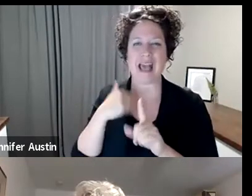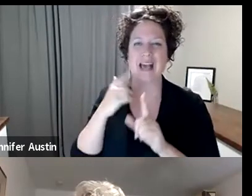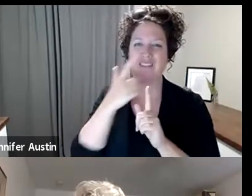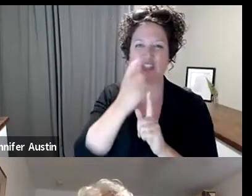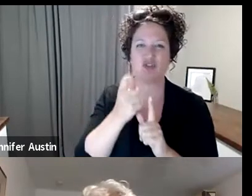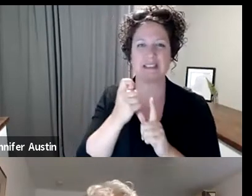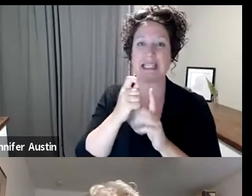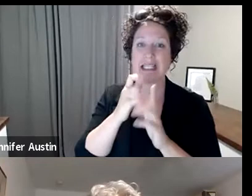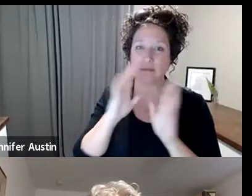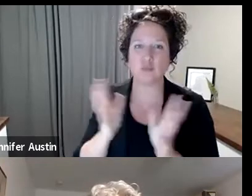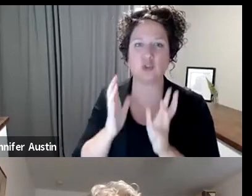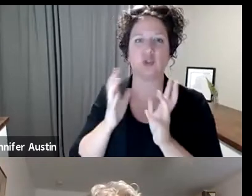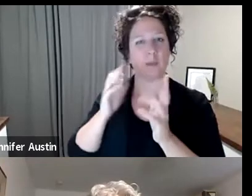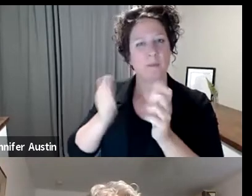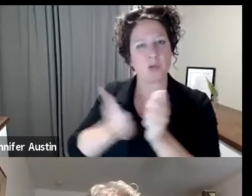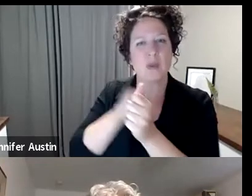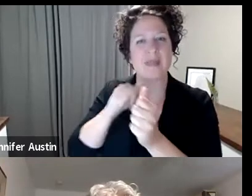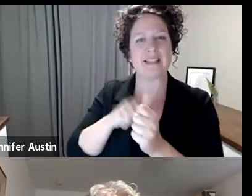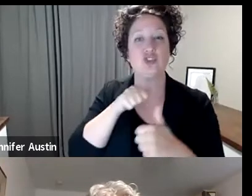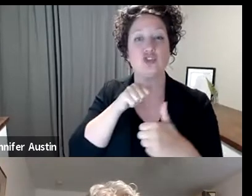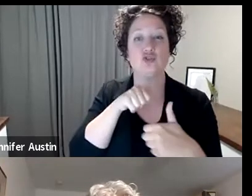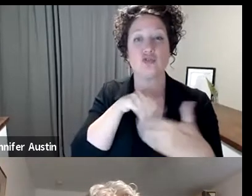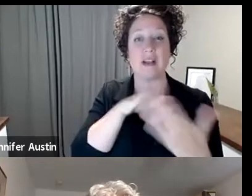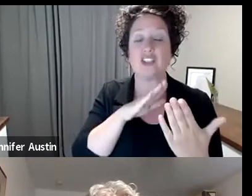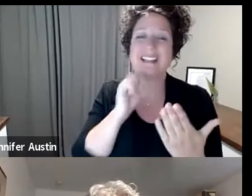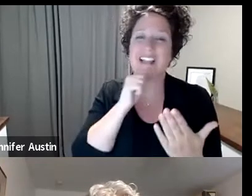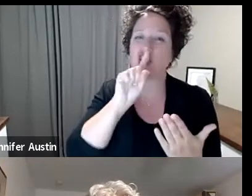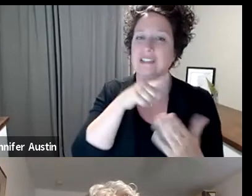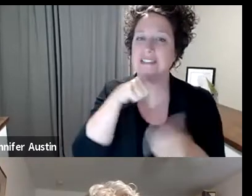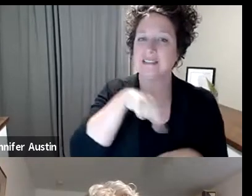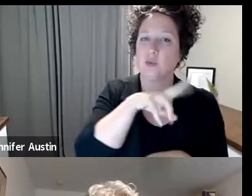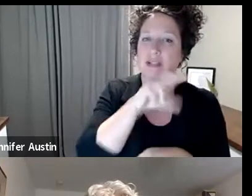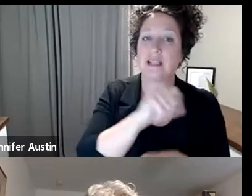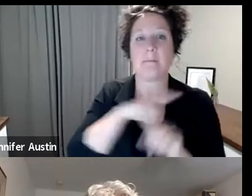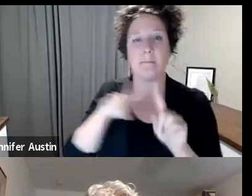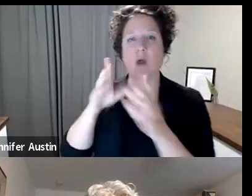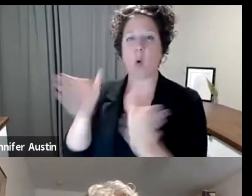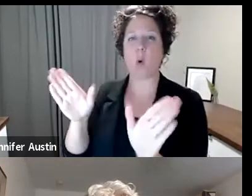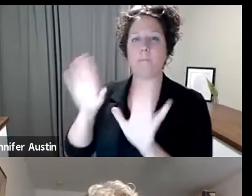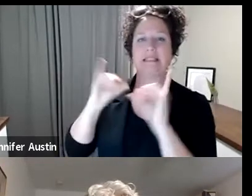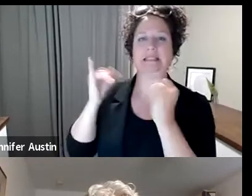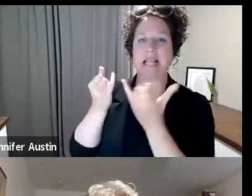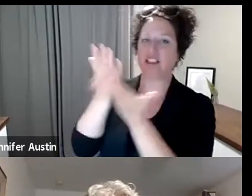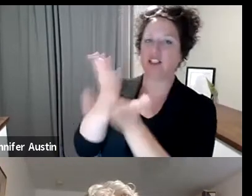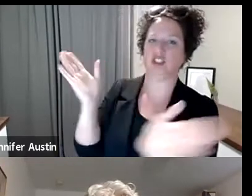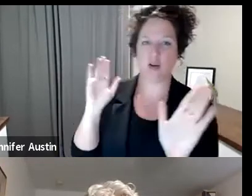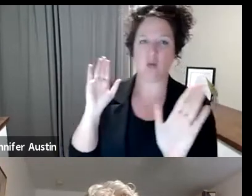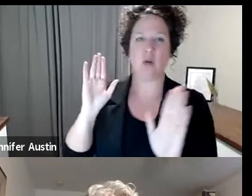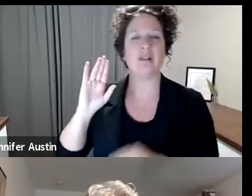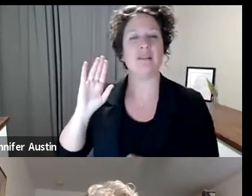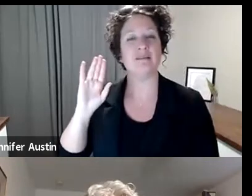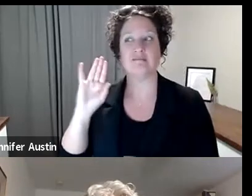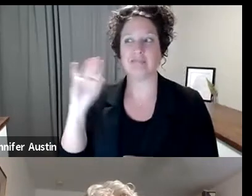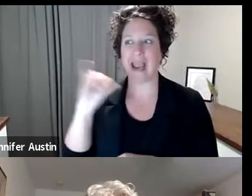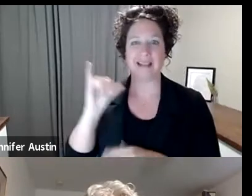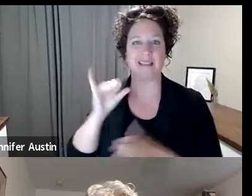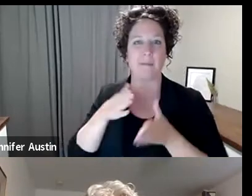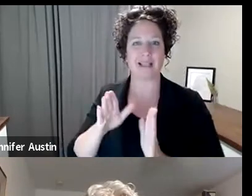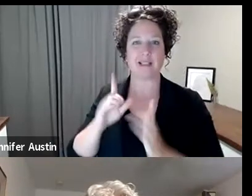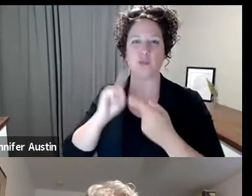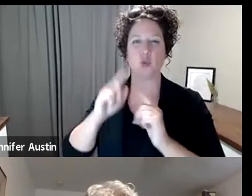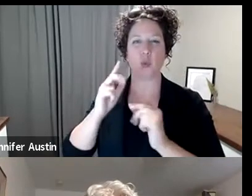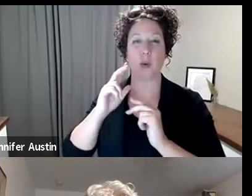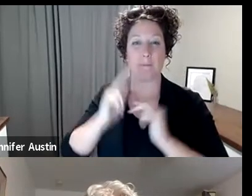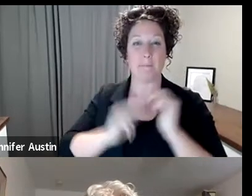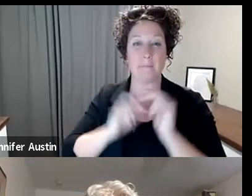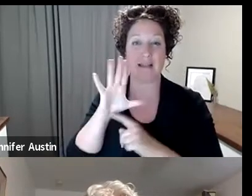this strategy, not only in the United States, but in open societies more broadly, as a mechanism for building out an